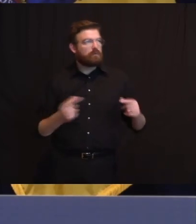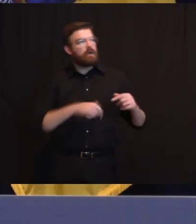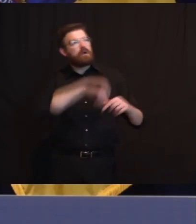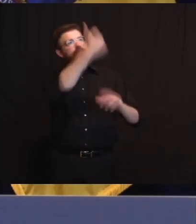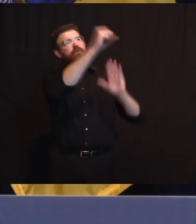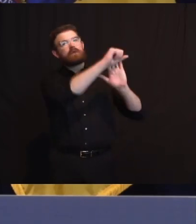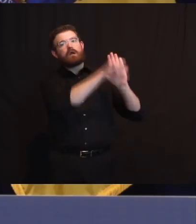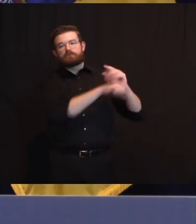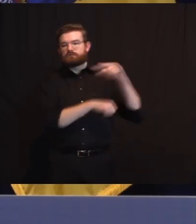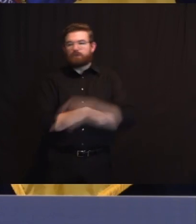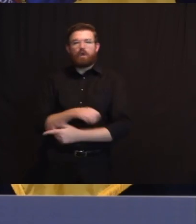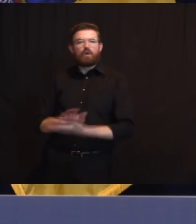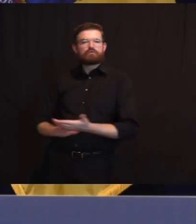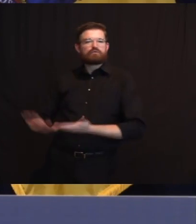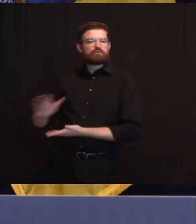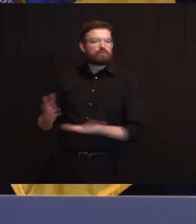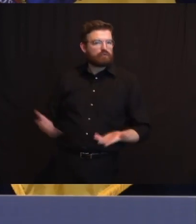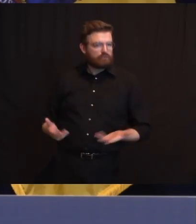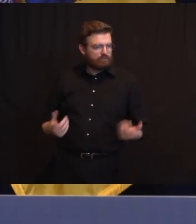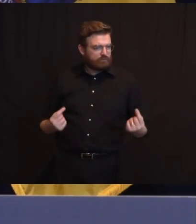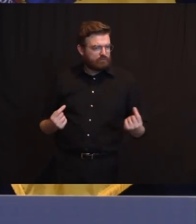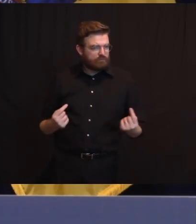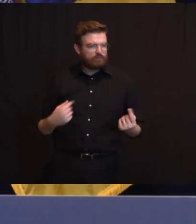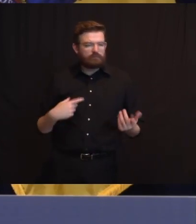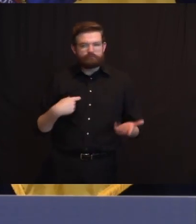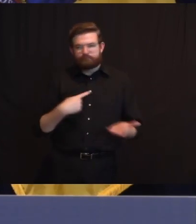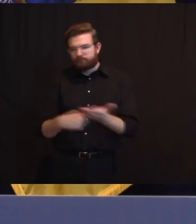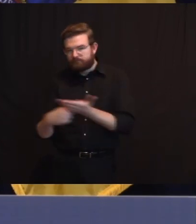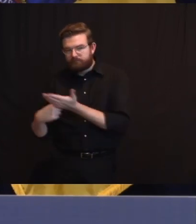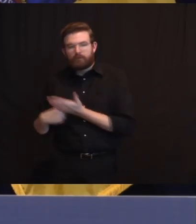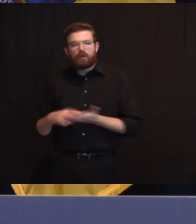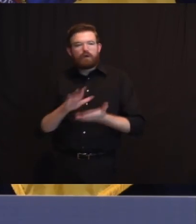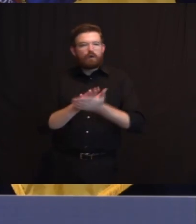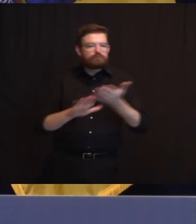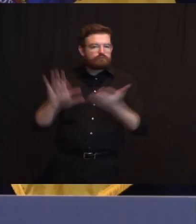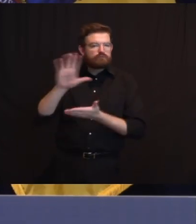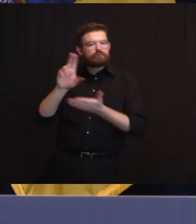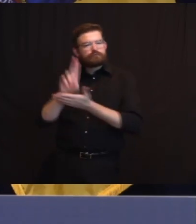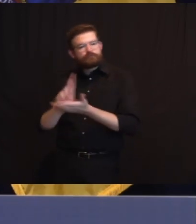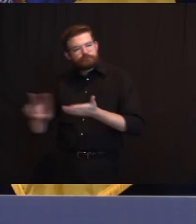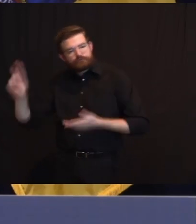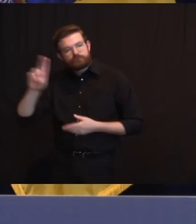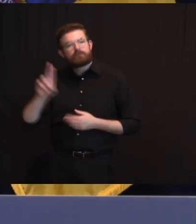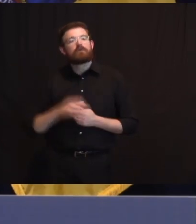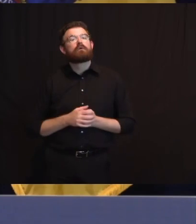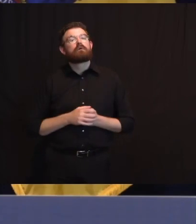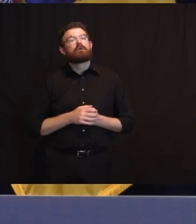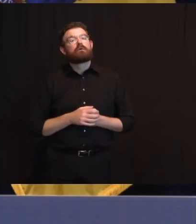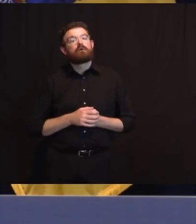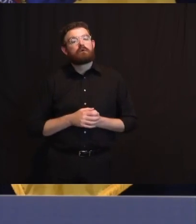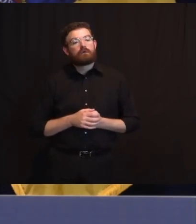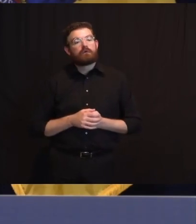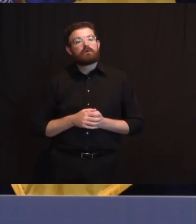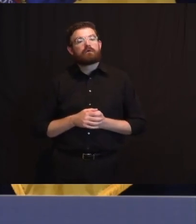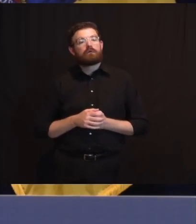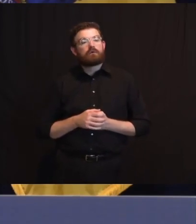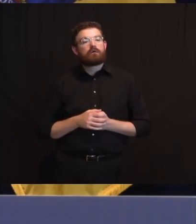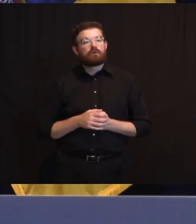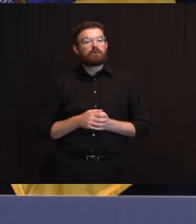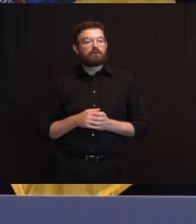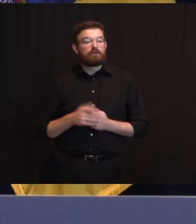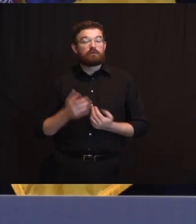and universities. By the way, states go on that list and they come off that list. As we have proven, we announce that list with New